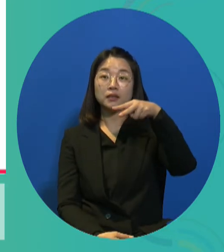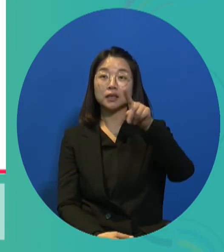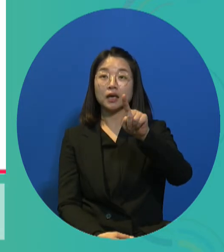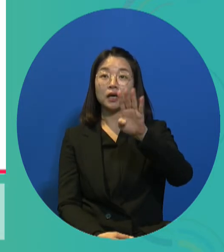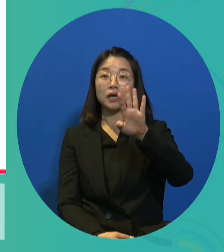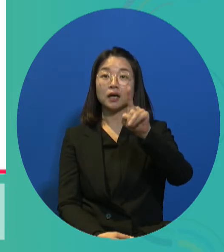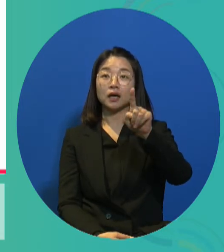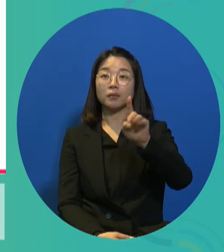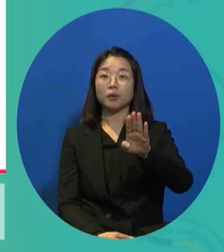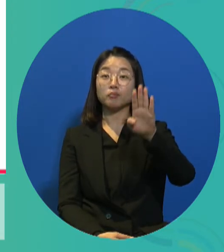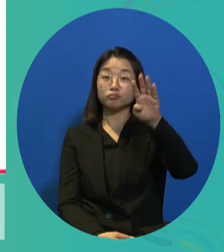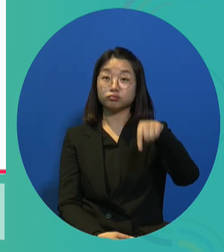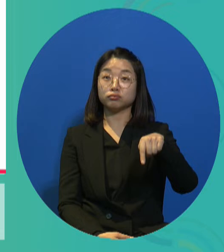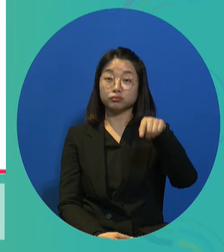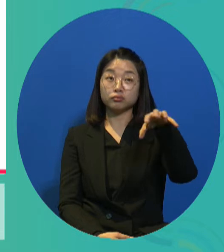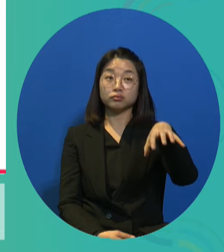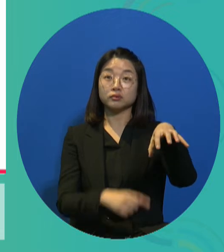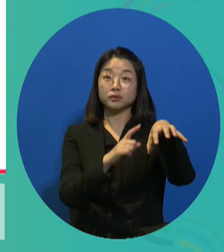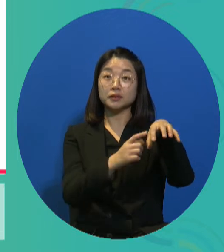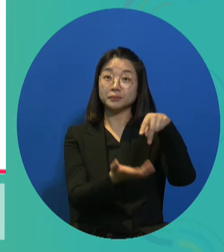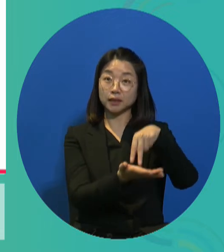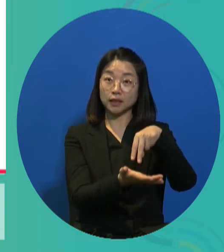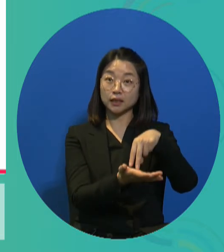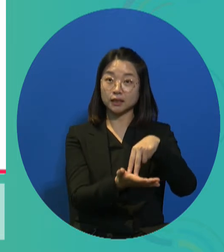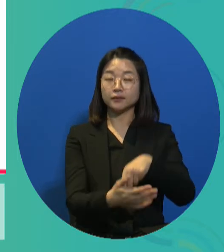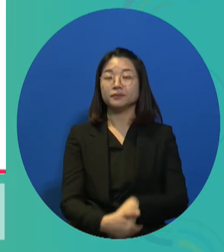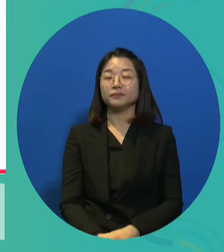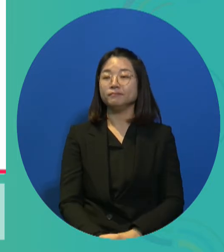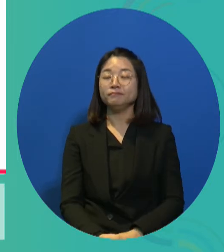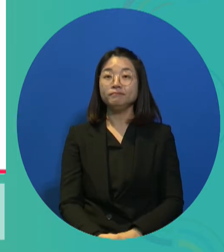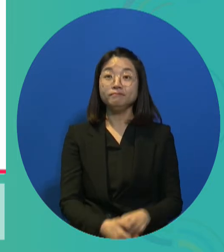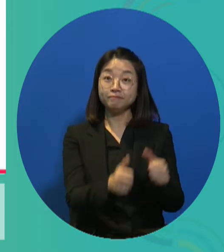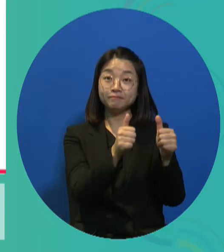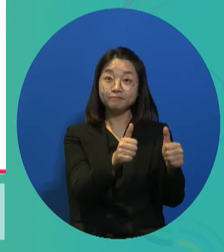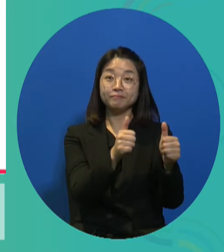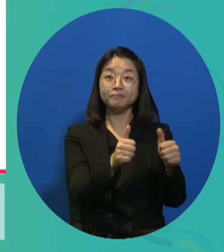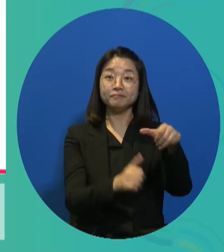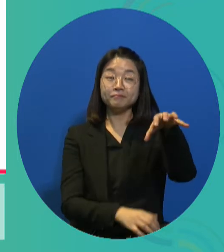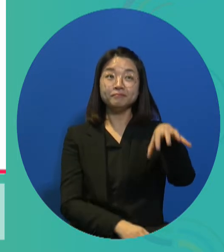Next, I'd like to discuss the implications of the optional protocol on the judiciary.